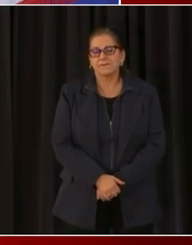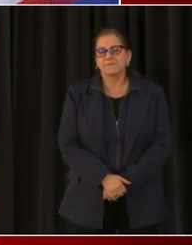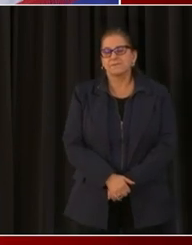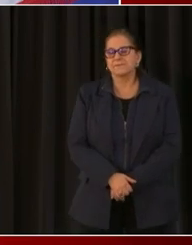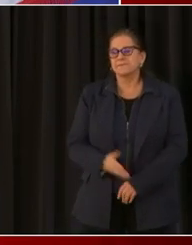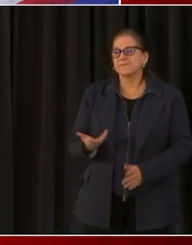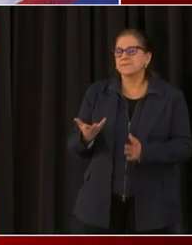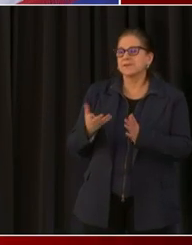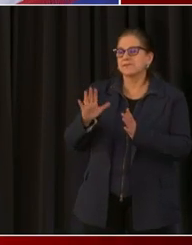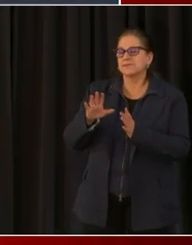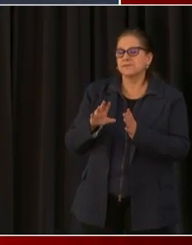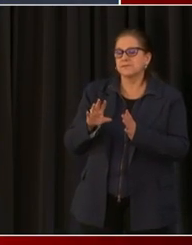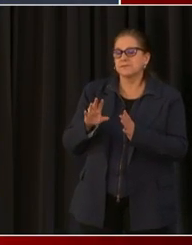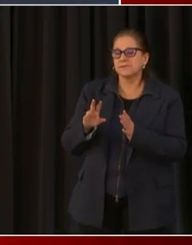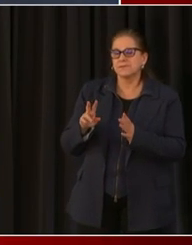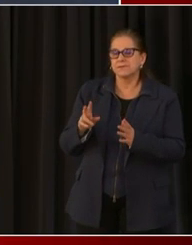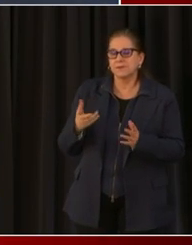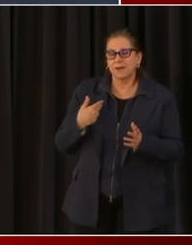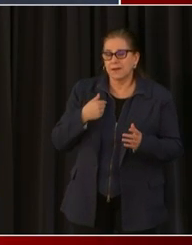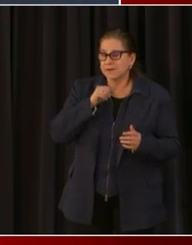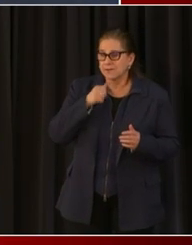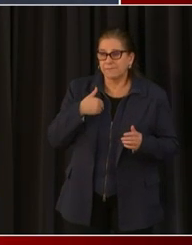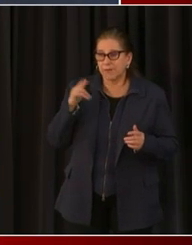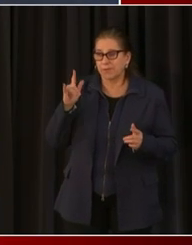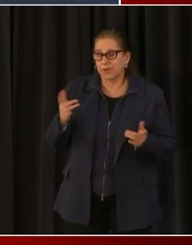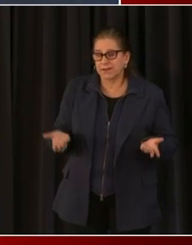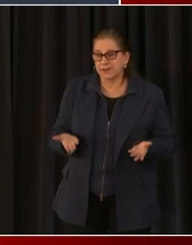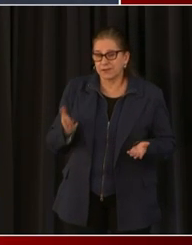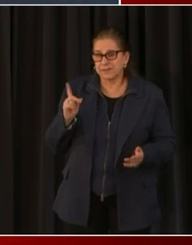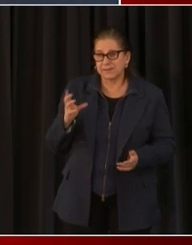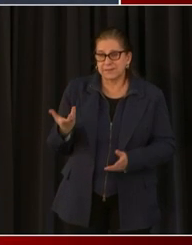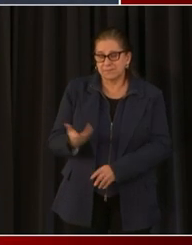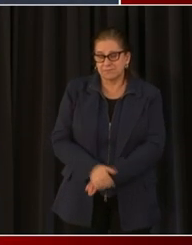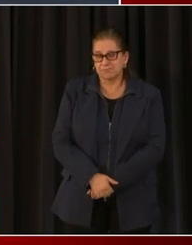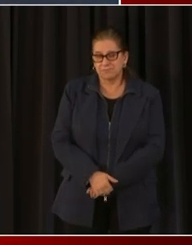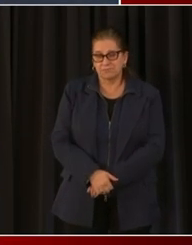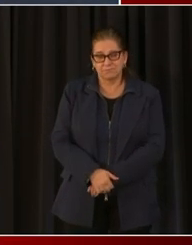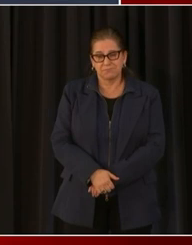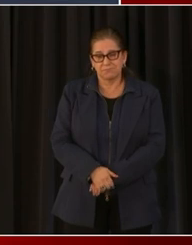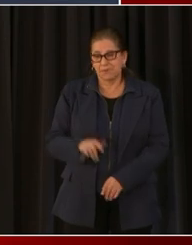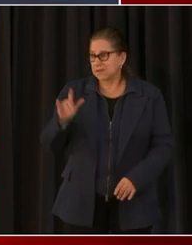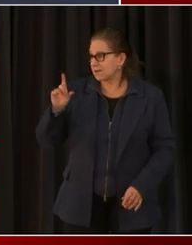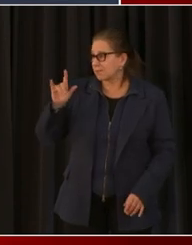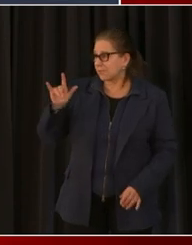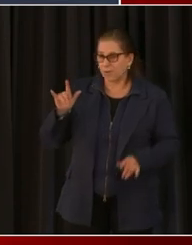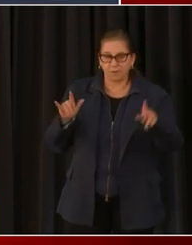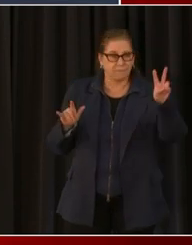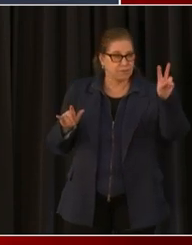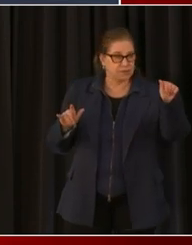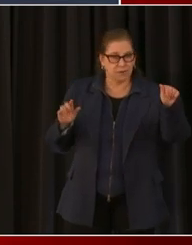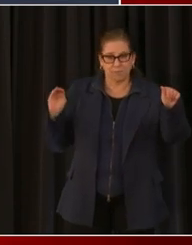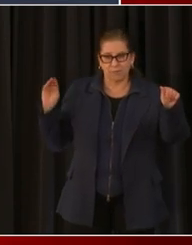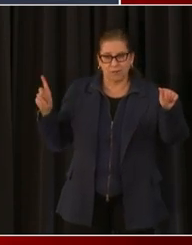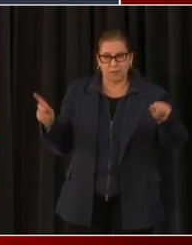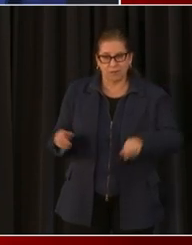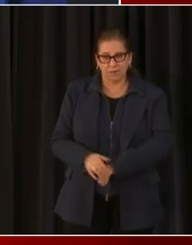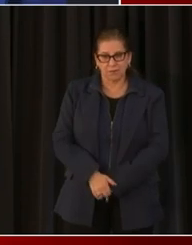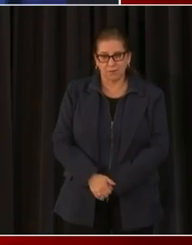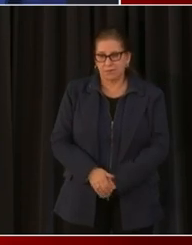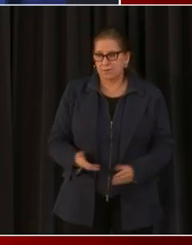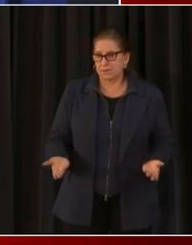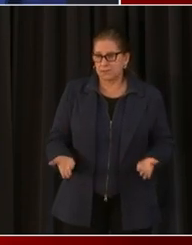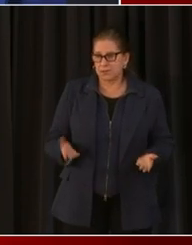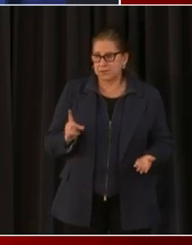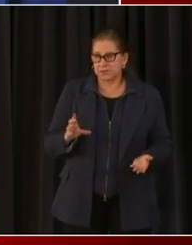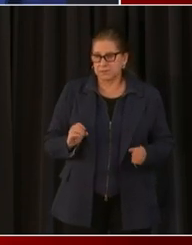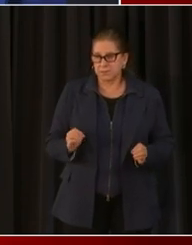question that you're asking. We don't have any airports in the district. And so most test results go in the jurisdiction in which